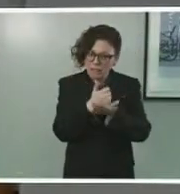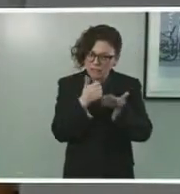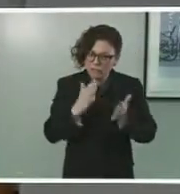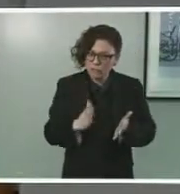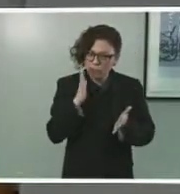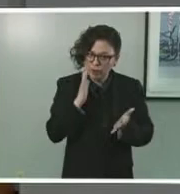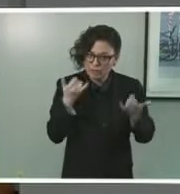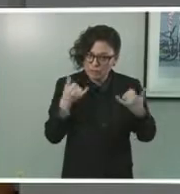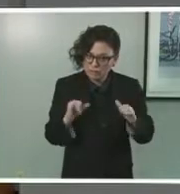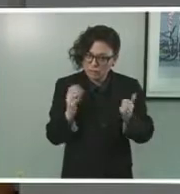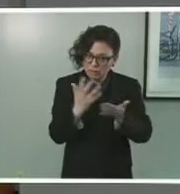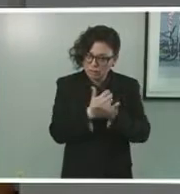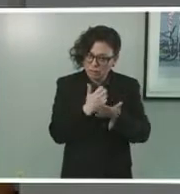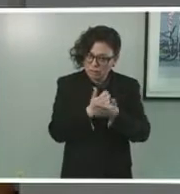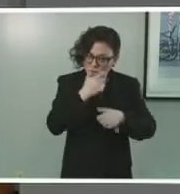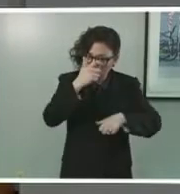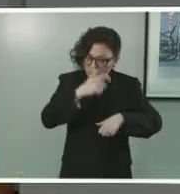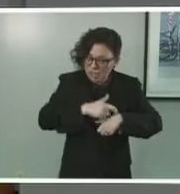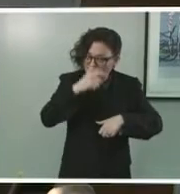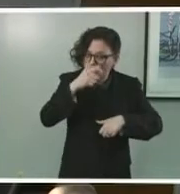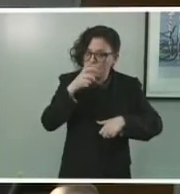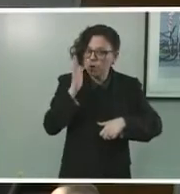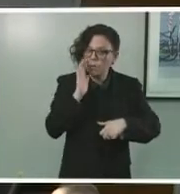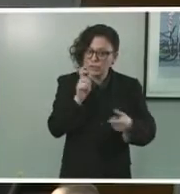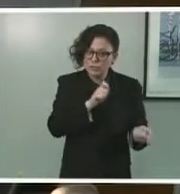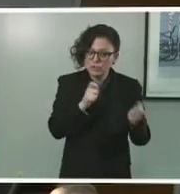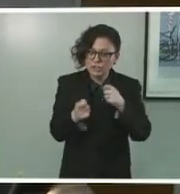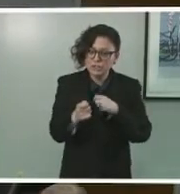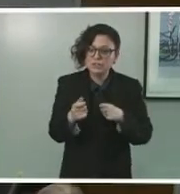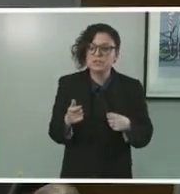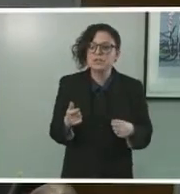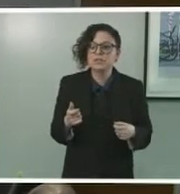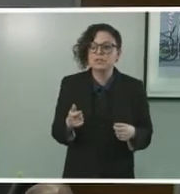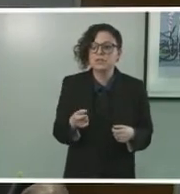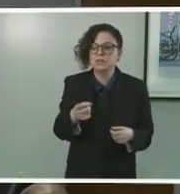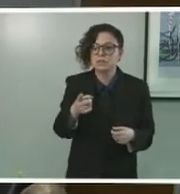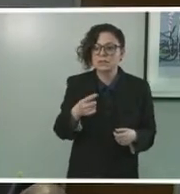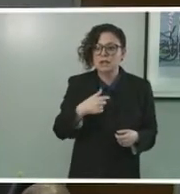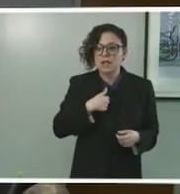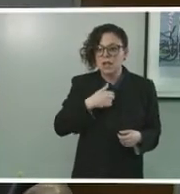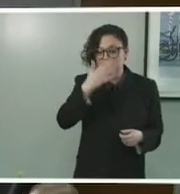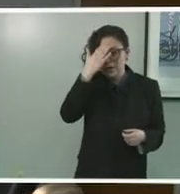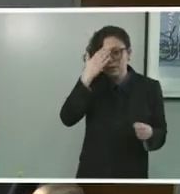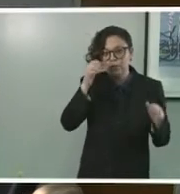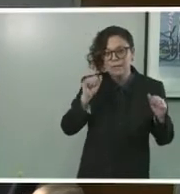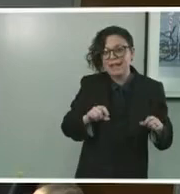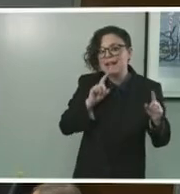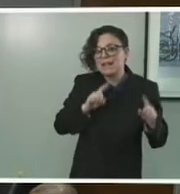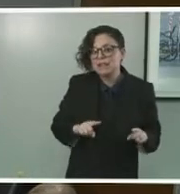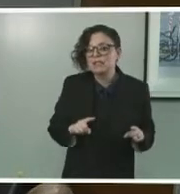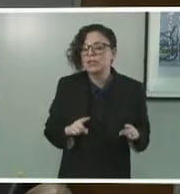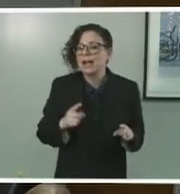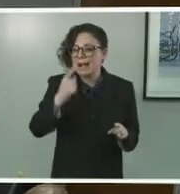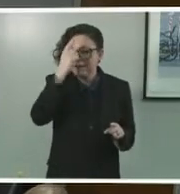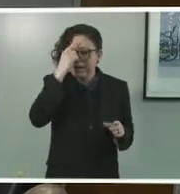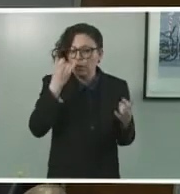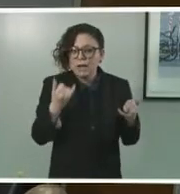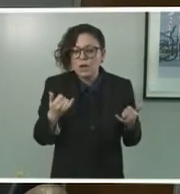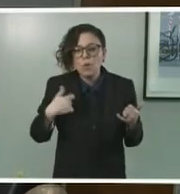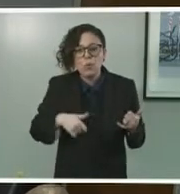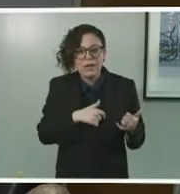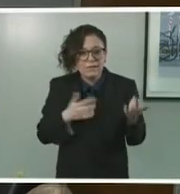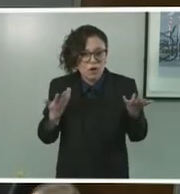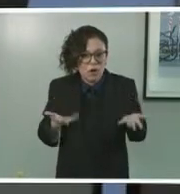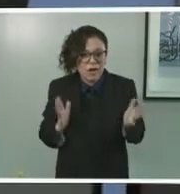same timeline, or will there be a change to that? No, I know that we actually can't answer that. I believe there's been some steps and some contact